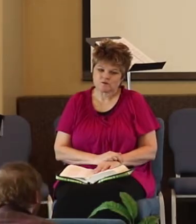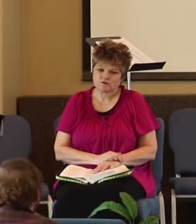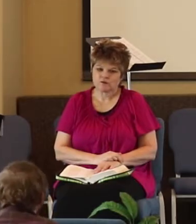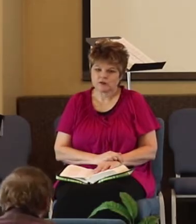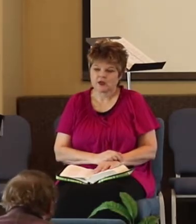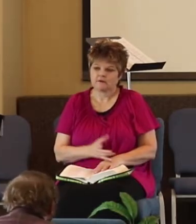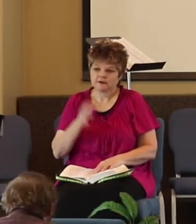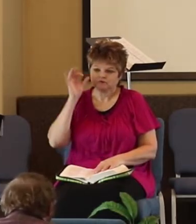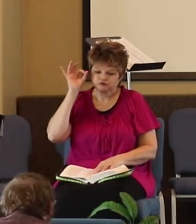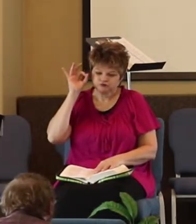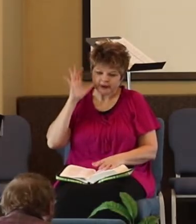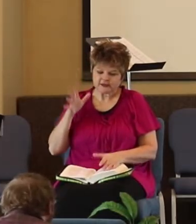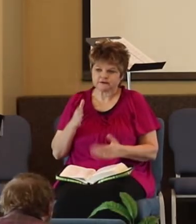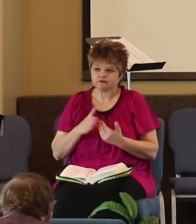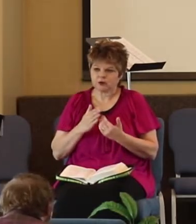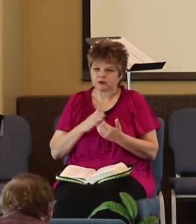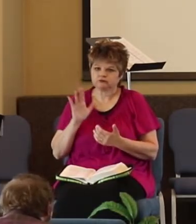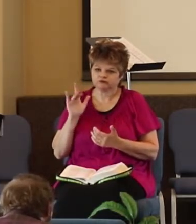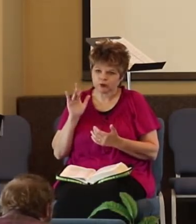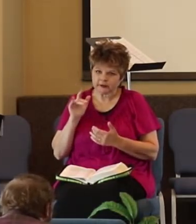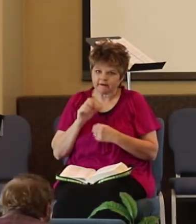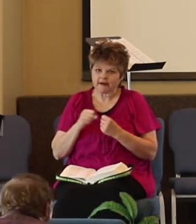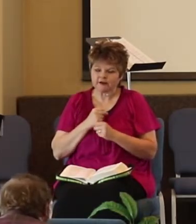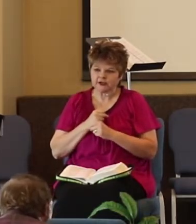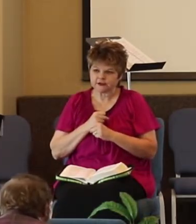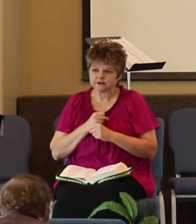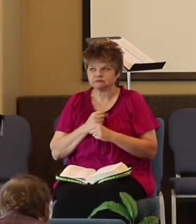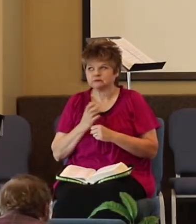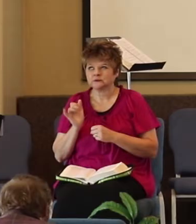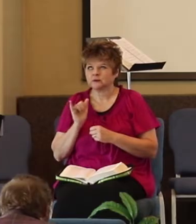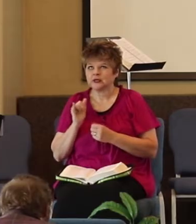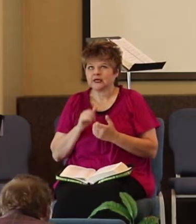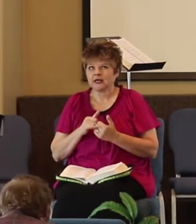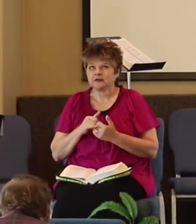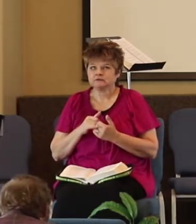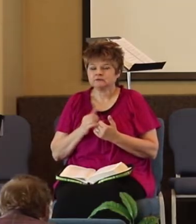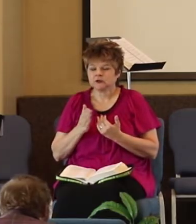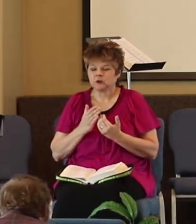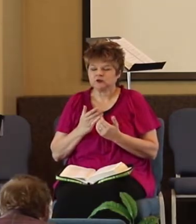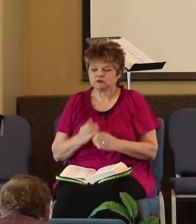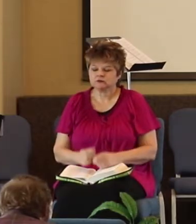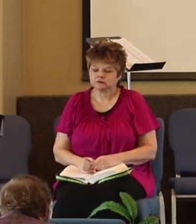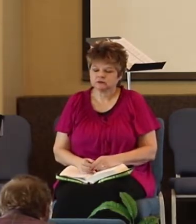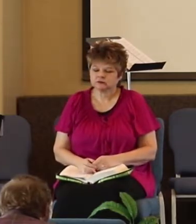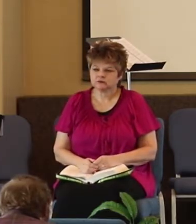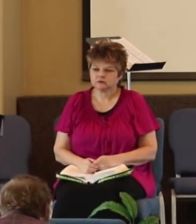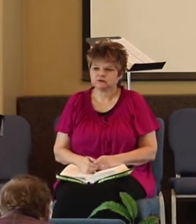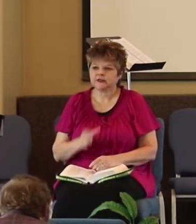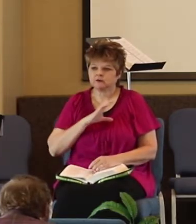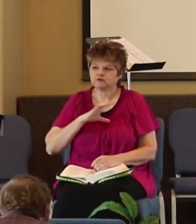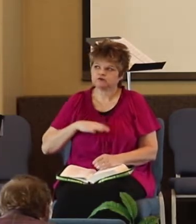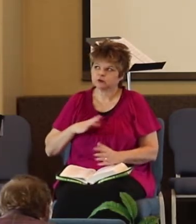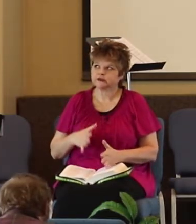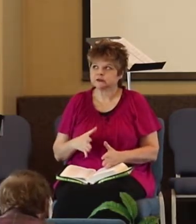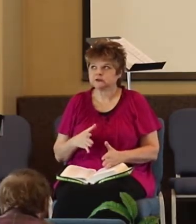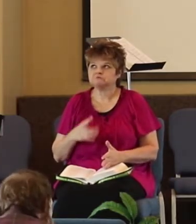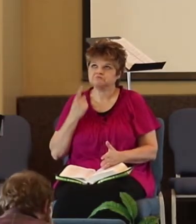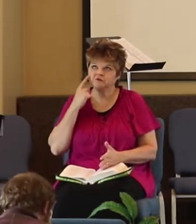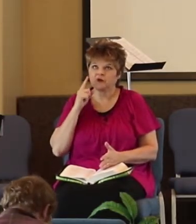Been a pastor for almost 25 years and something like that, getting close. Been a Christian for